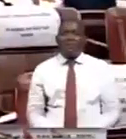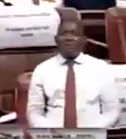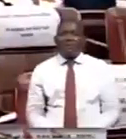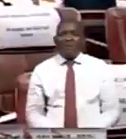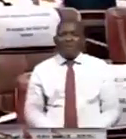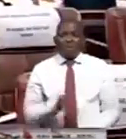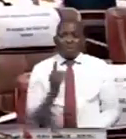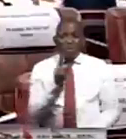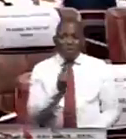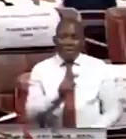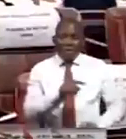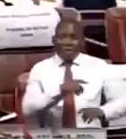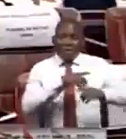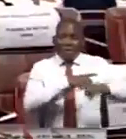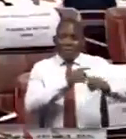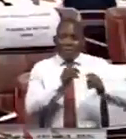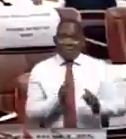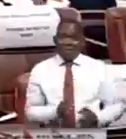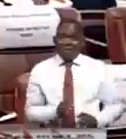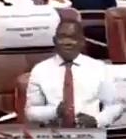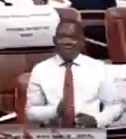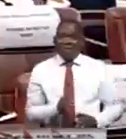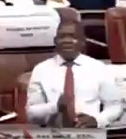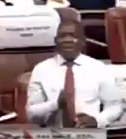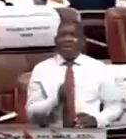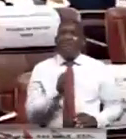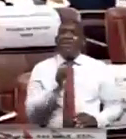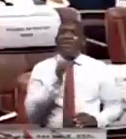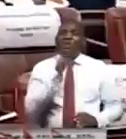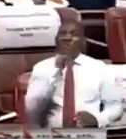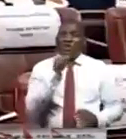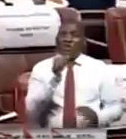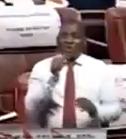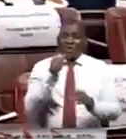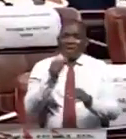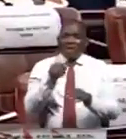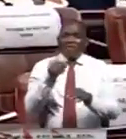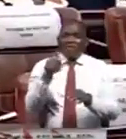where the defendant elects not to adduce evidence